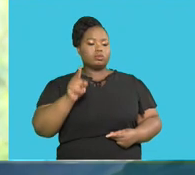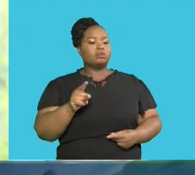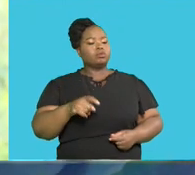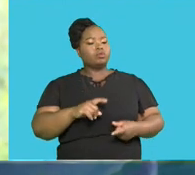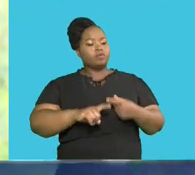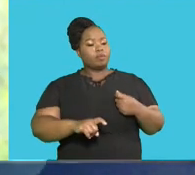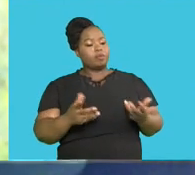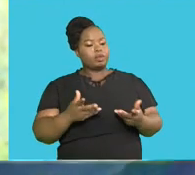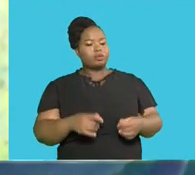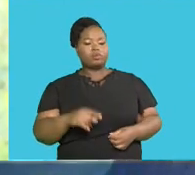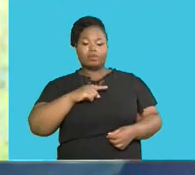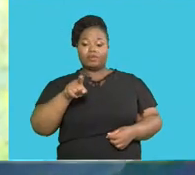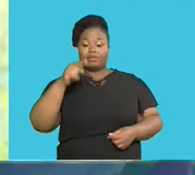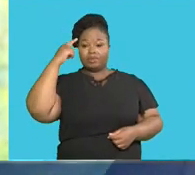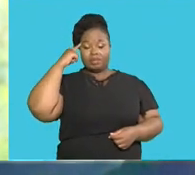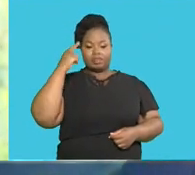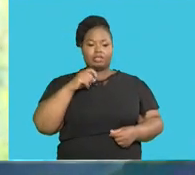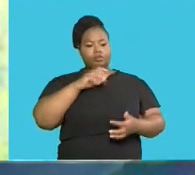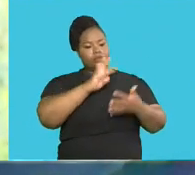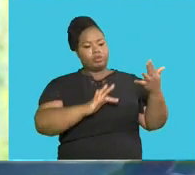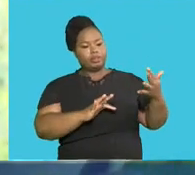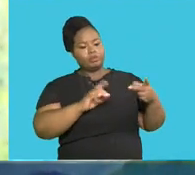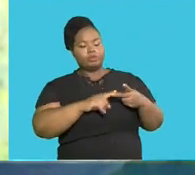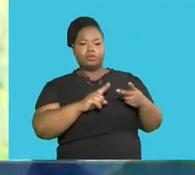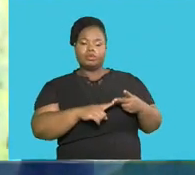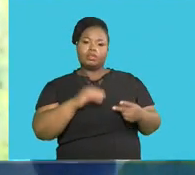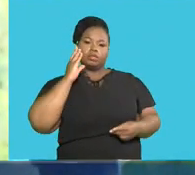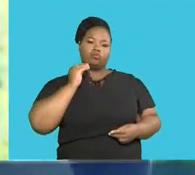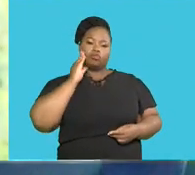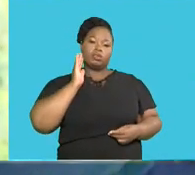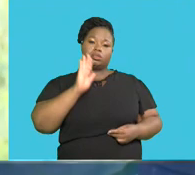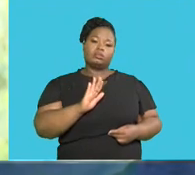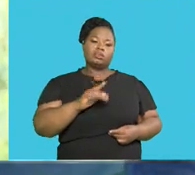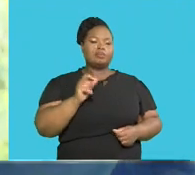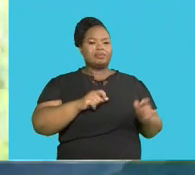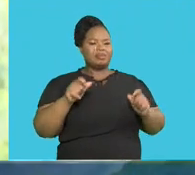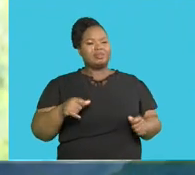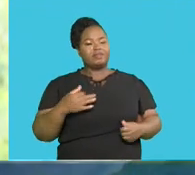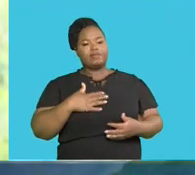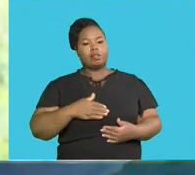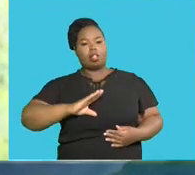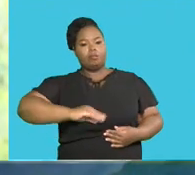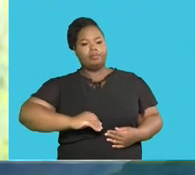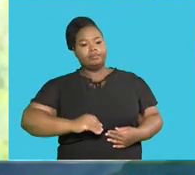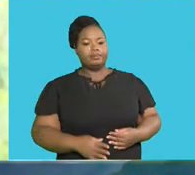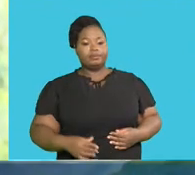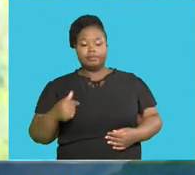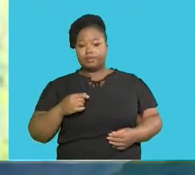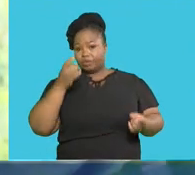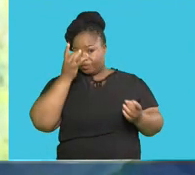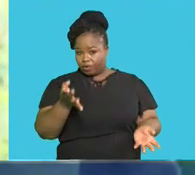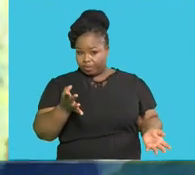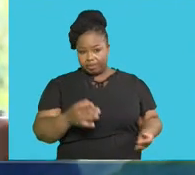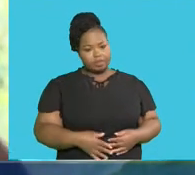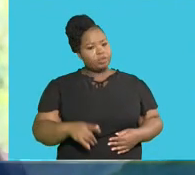from, and you think that that story, that background, and that experience is what disqualifies you. I came to tell you